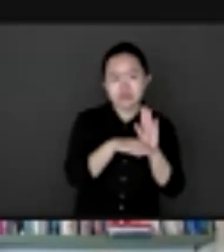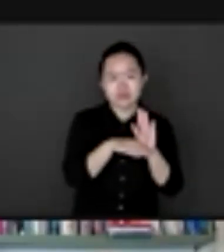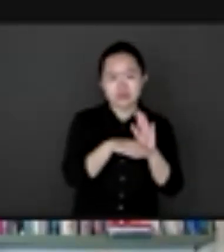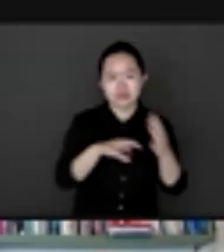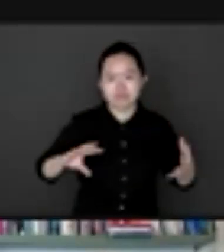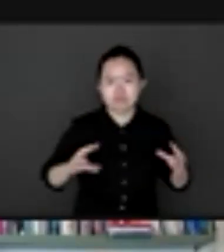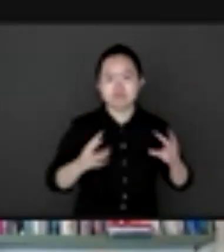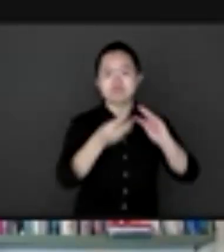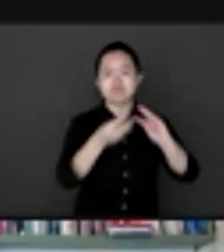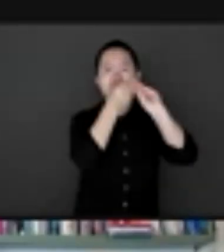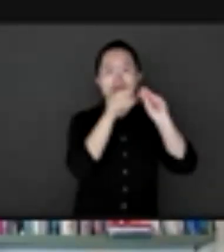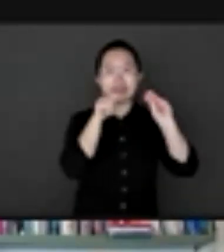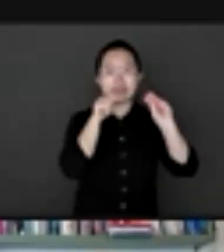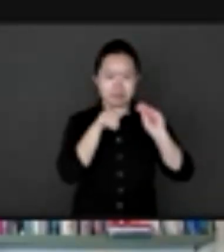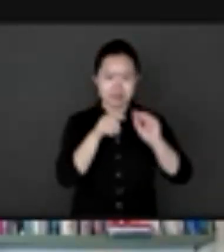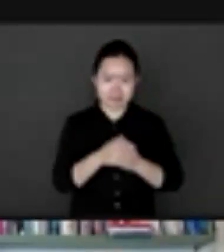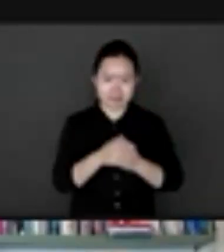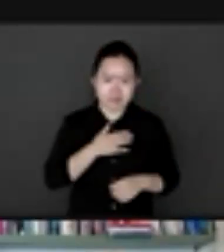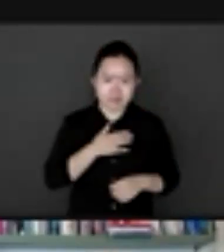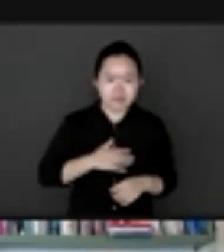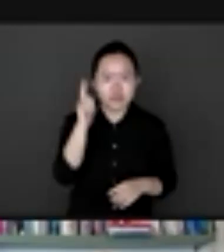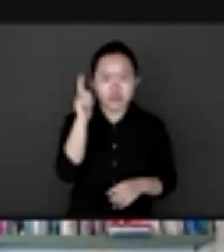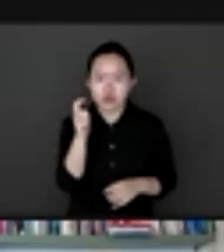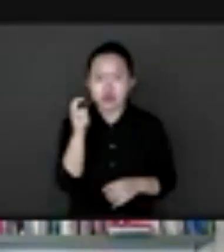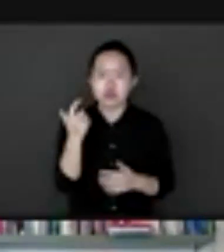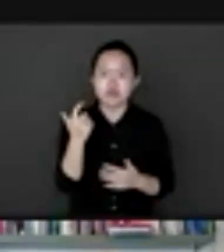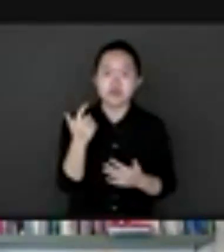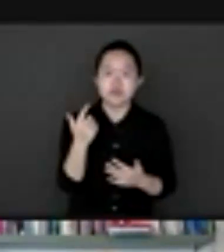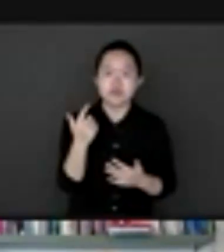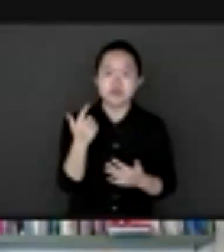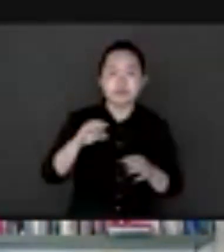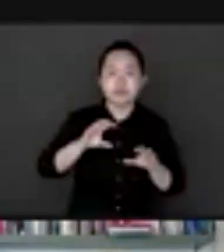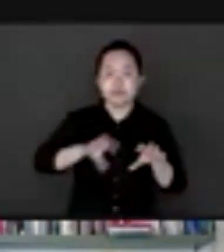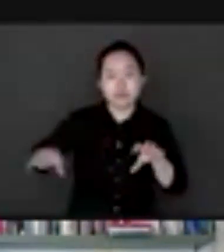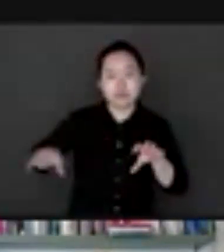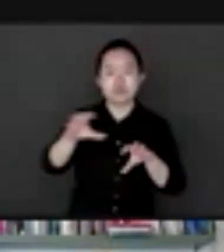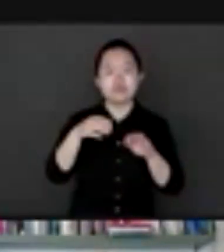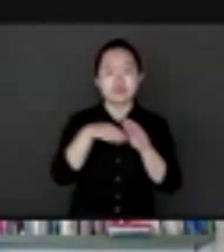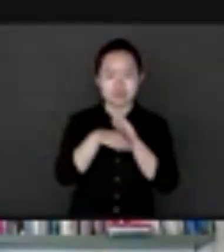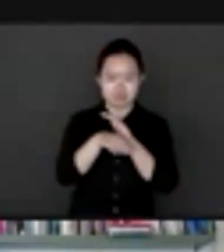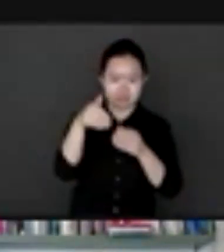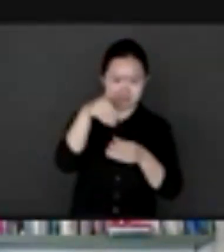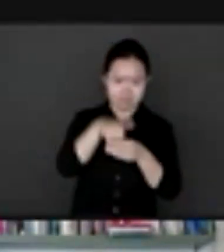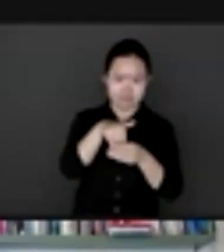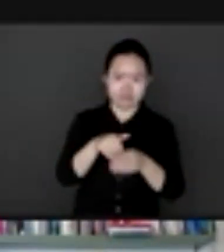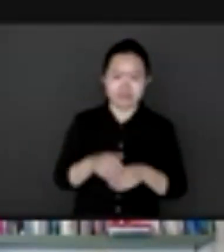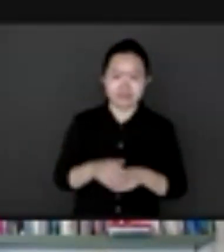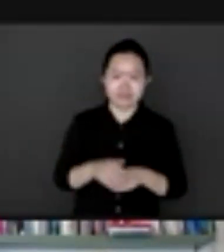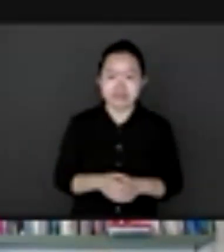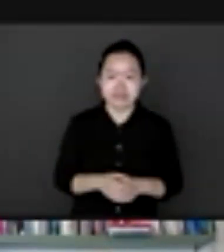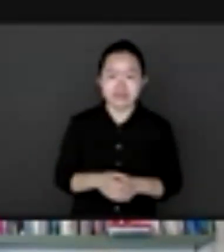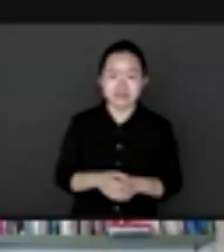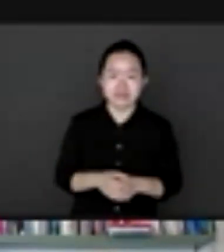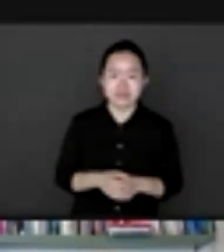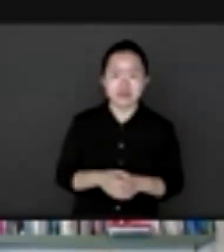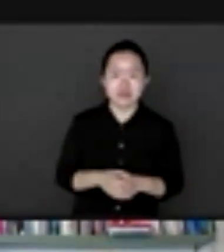management board, fostering transparency and allowing the community to participate. Here on the right of this slide, there is a screen